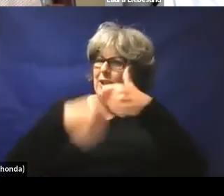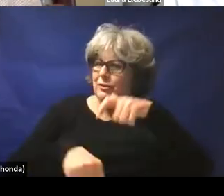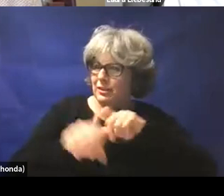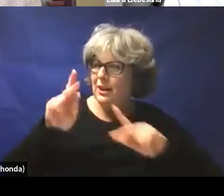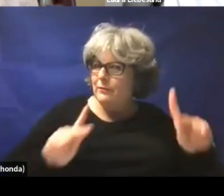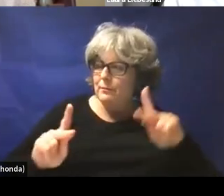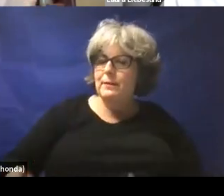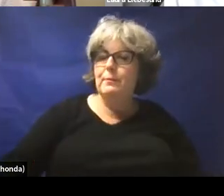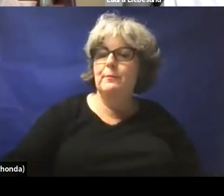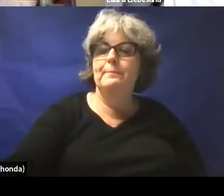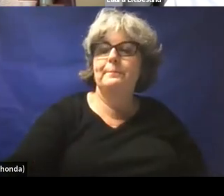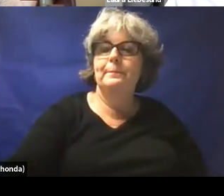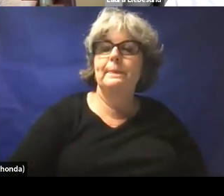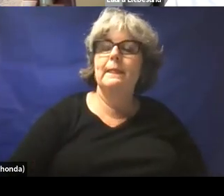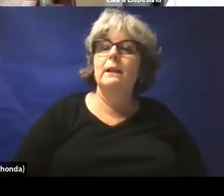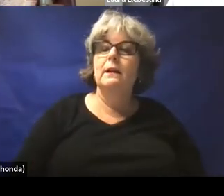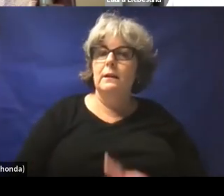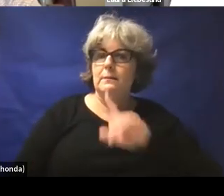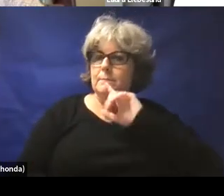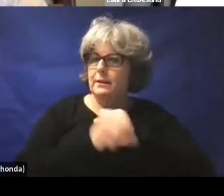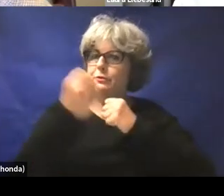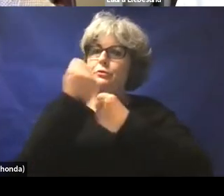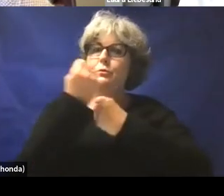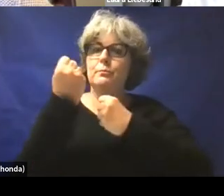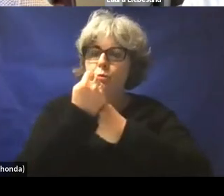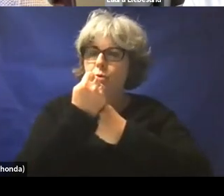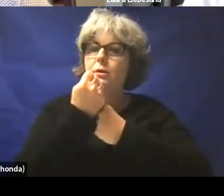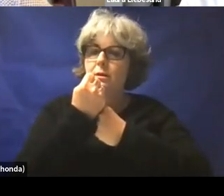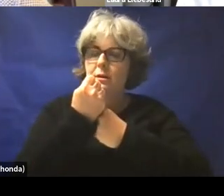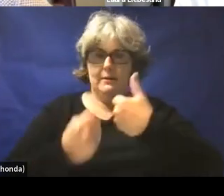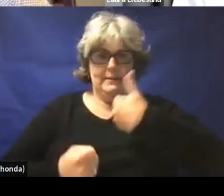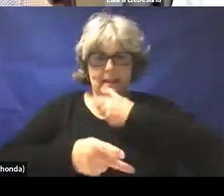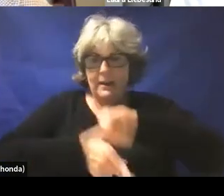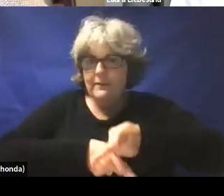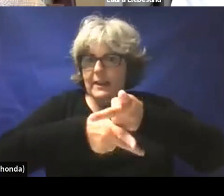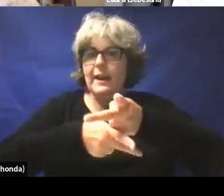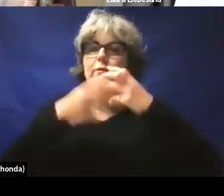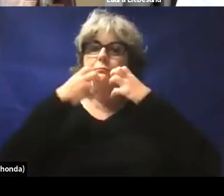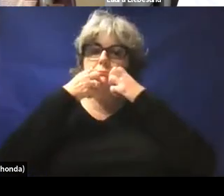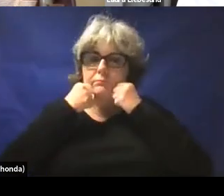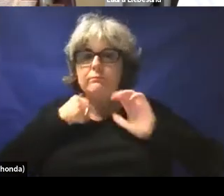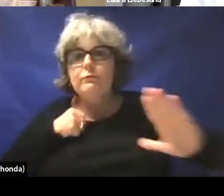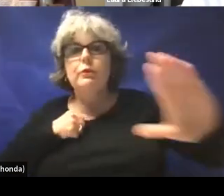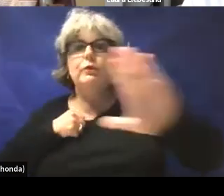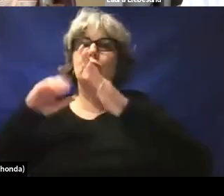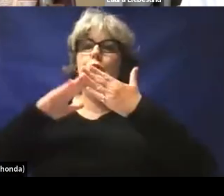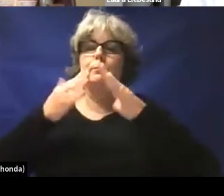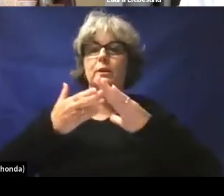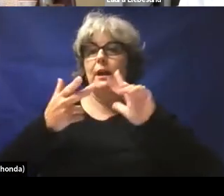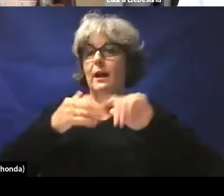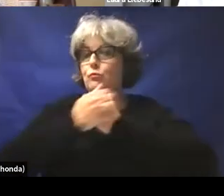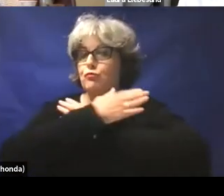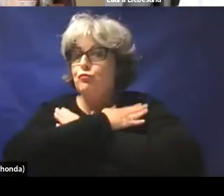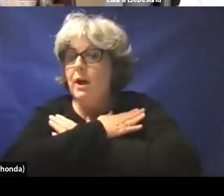them. But it did also reinforce the true meaning of self-care and caring for community through like rest